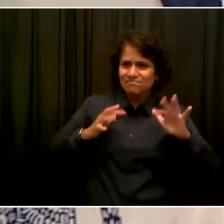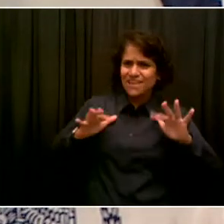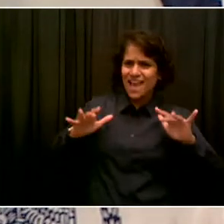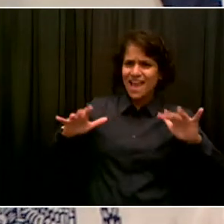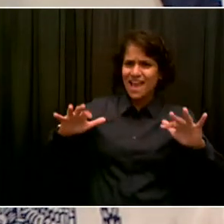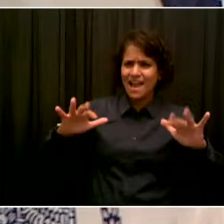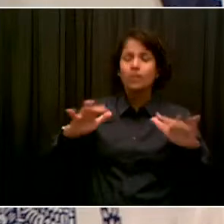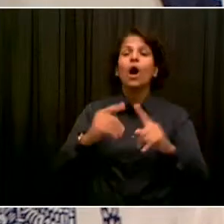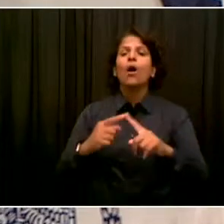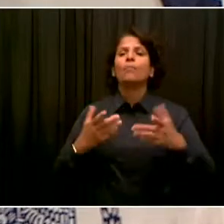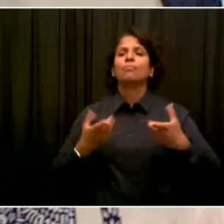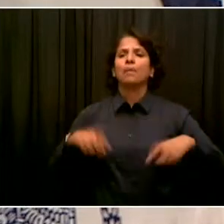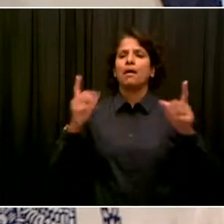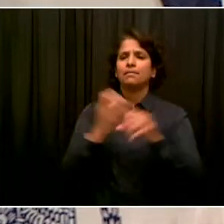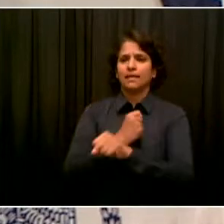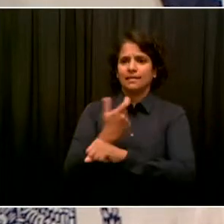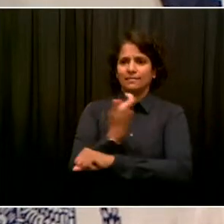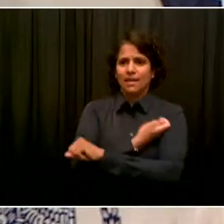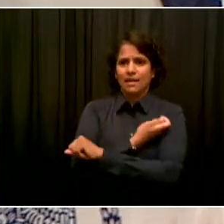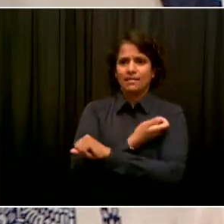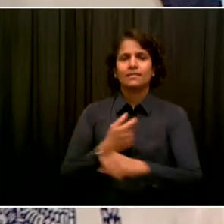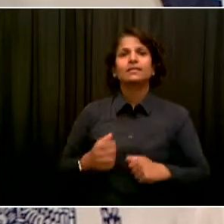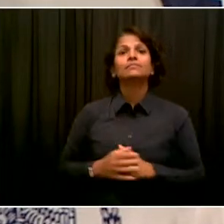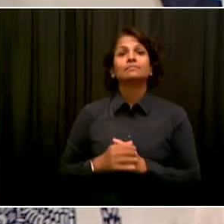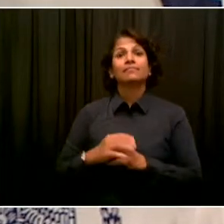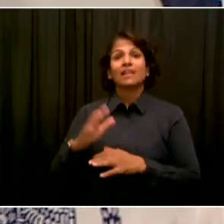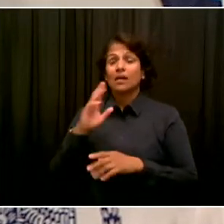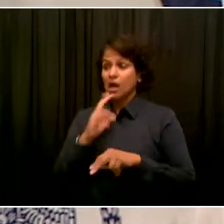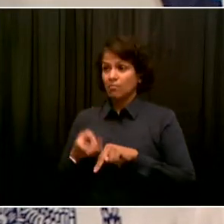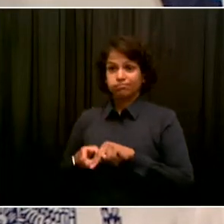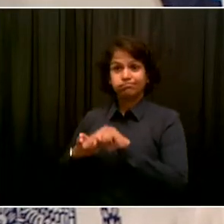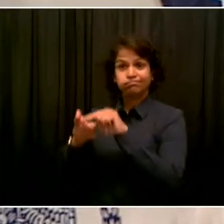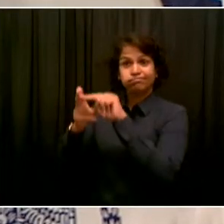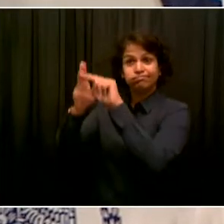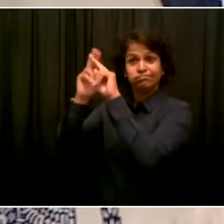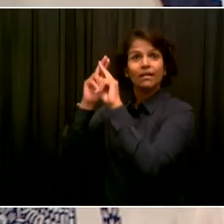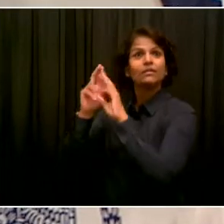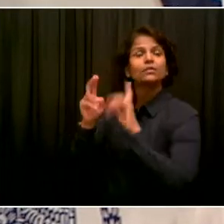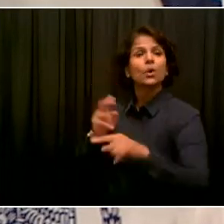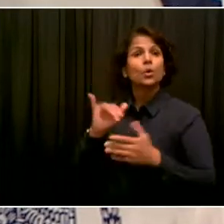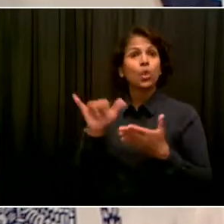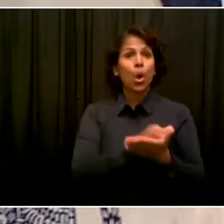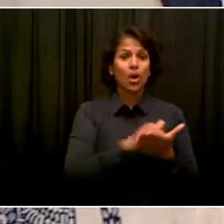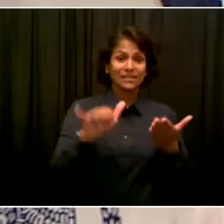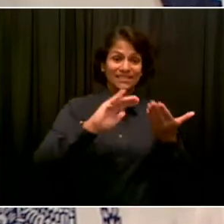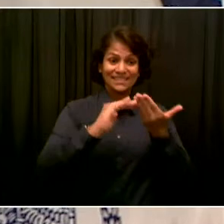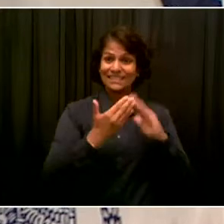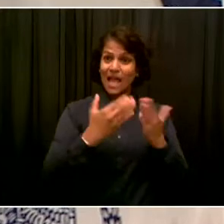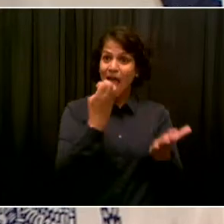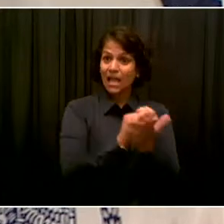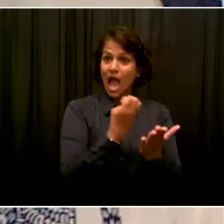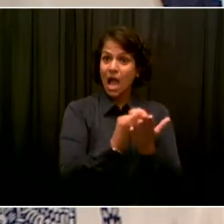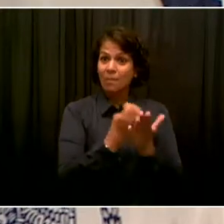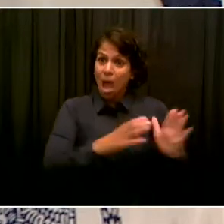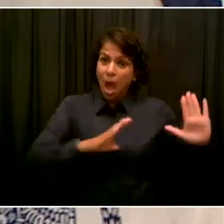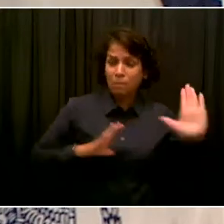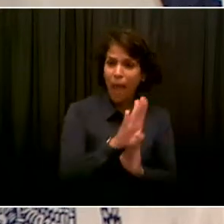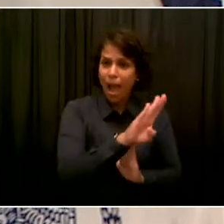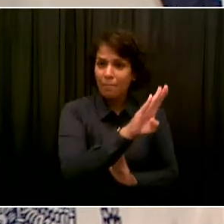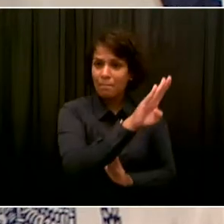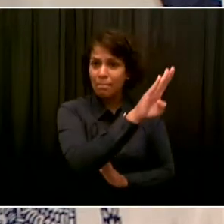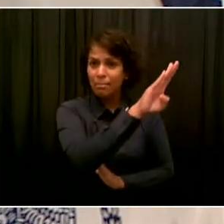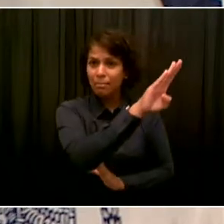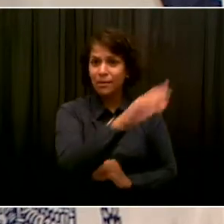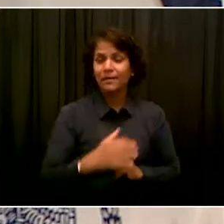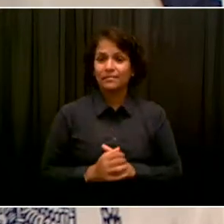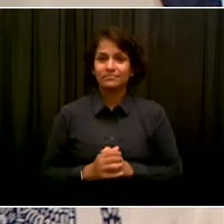astounding how many people made that choice. We're almost up to 5.7 million New Yorkers who have received at least one dose.